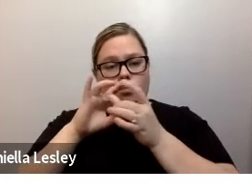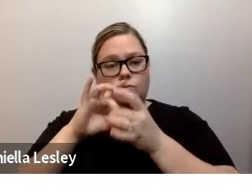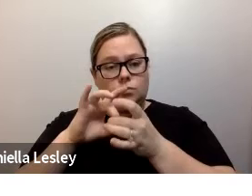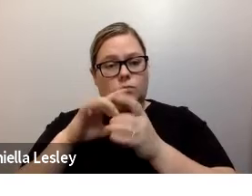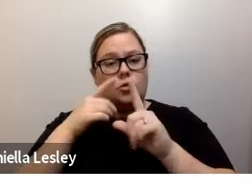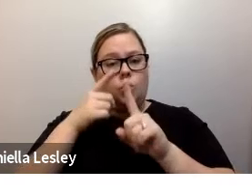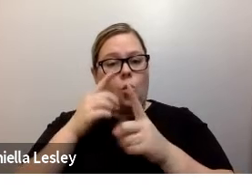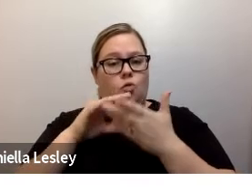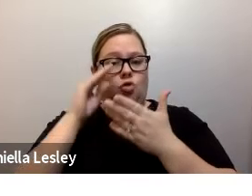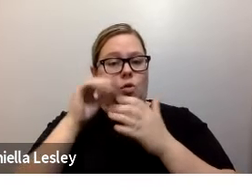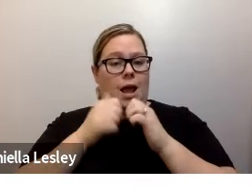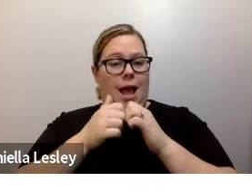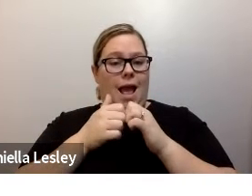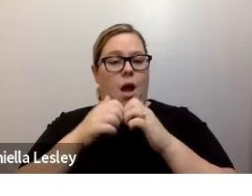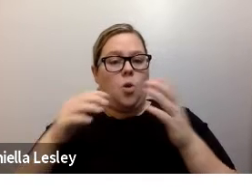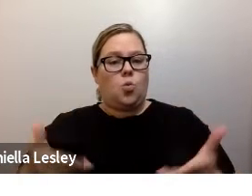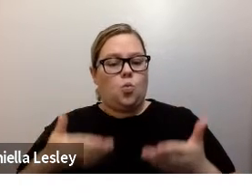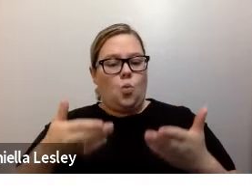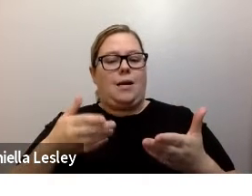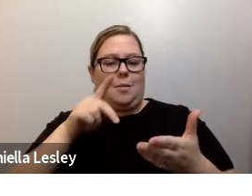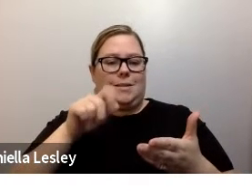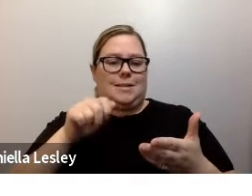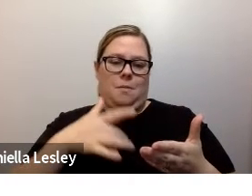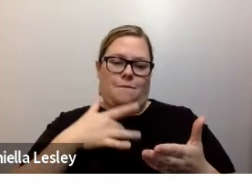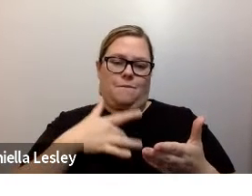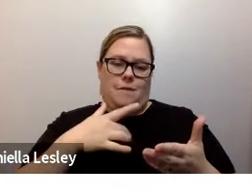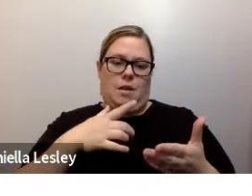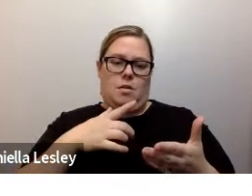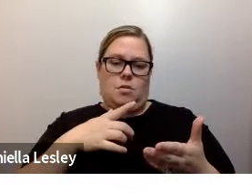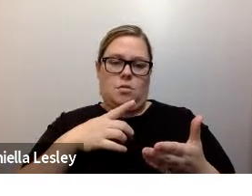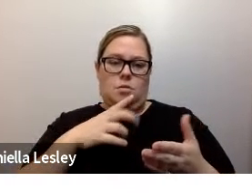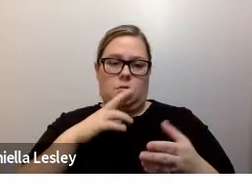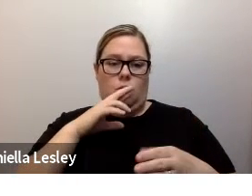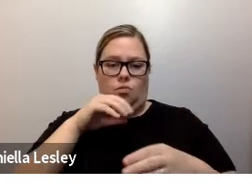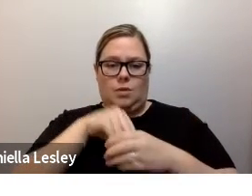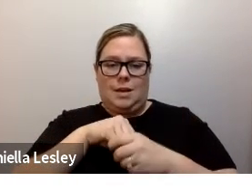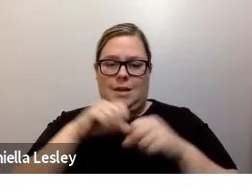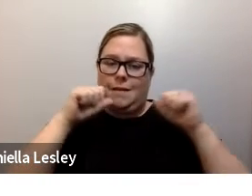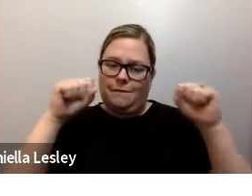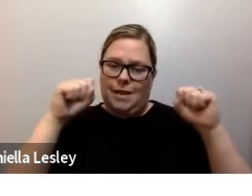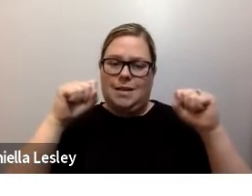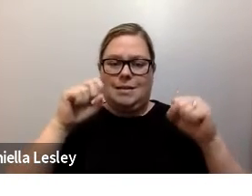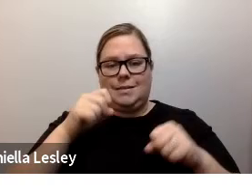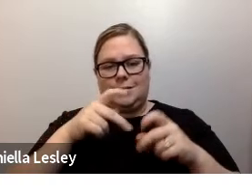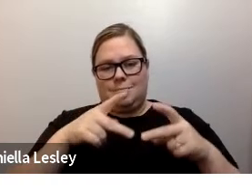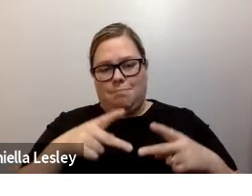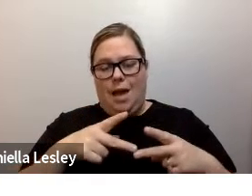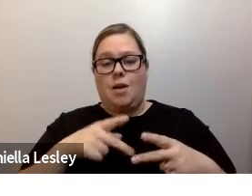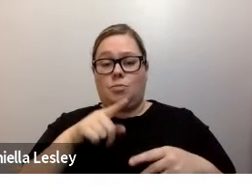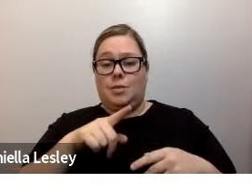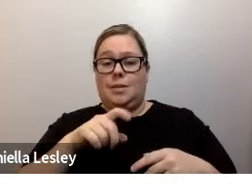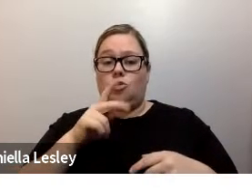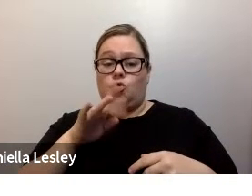goal of learning how welcomed disabled people or people with disabilities feel in fitness spaces. So this survey was sent over a